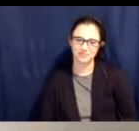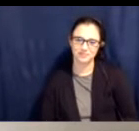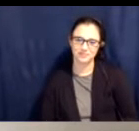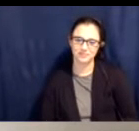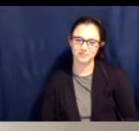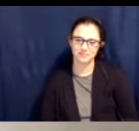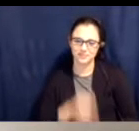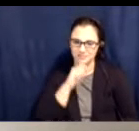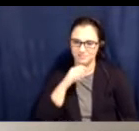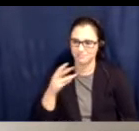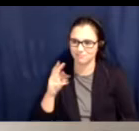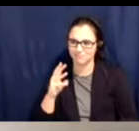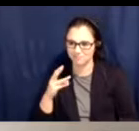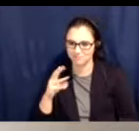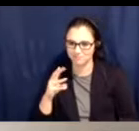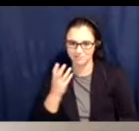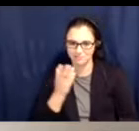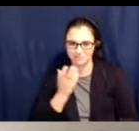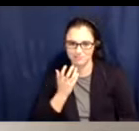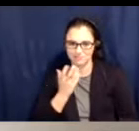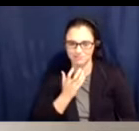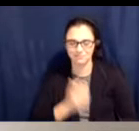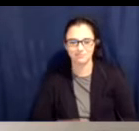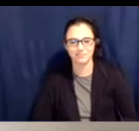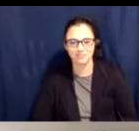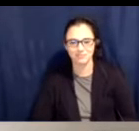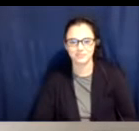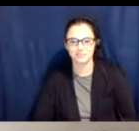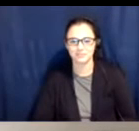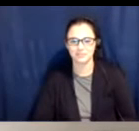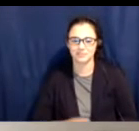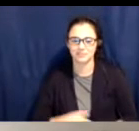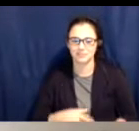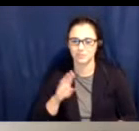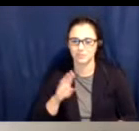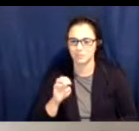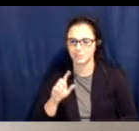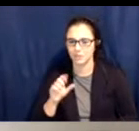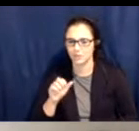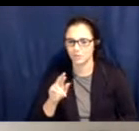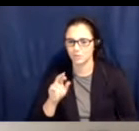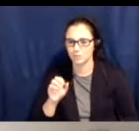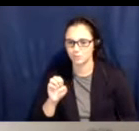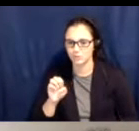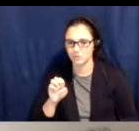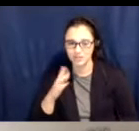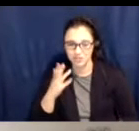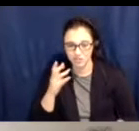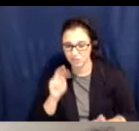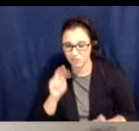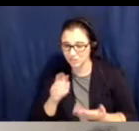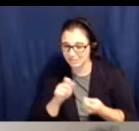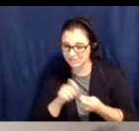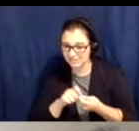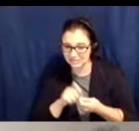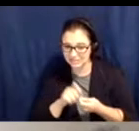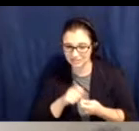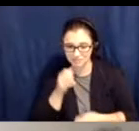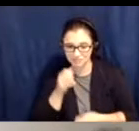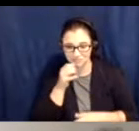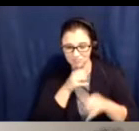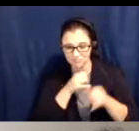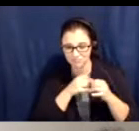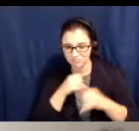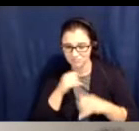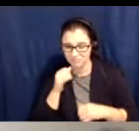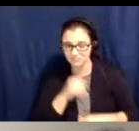16, I mean, wow. Wow. That's amazing. From Belarus. Mm. Look at the detail in this. Yeah, unbelievable.